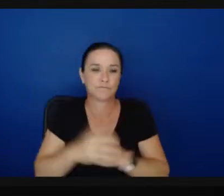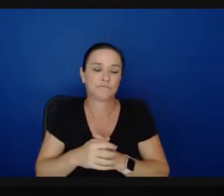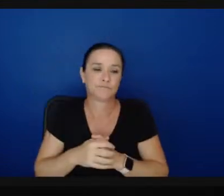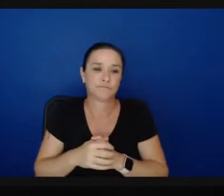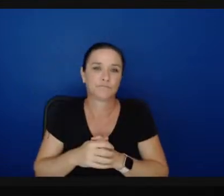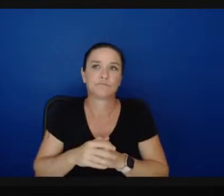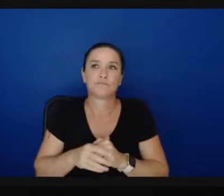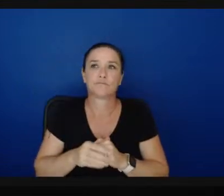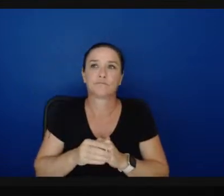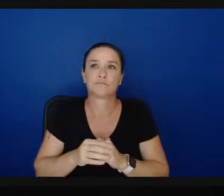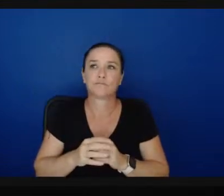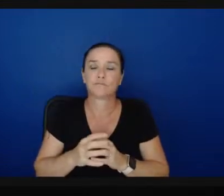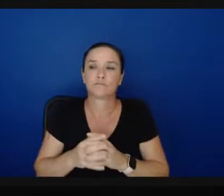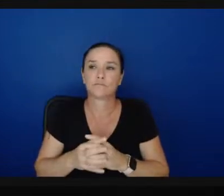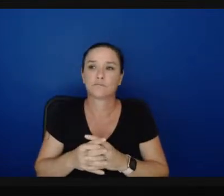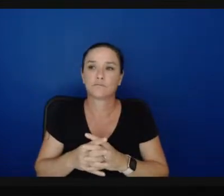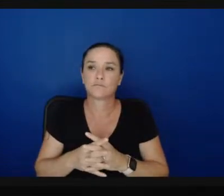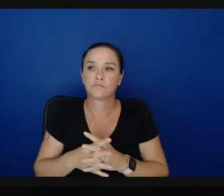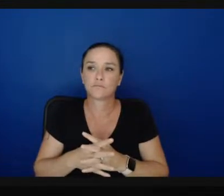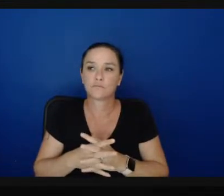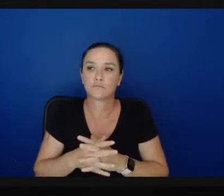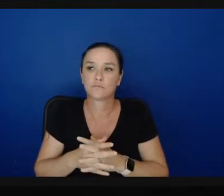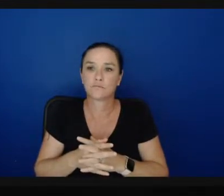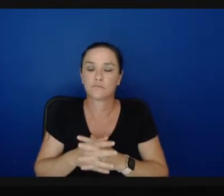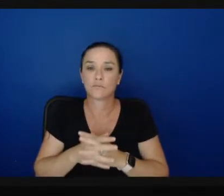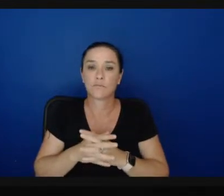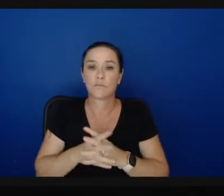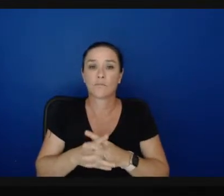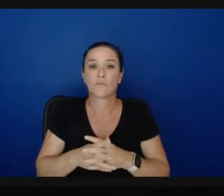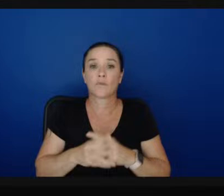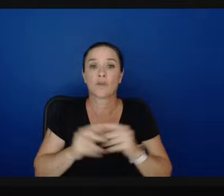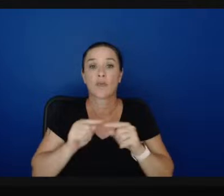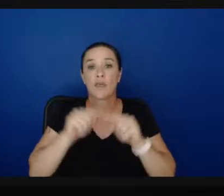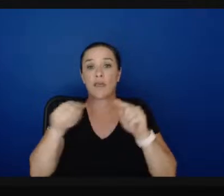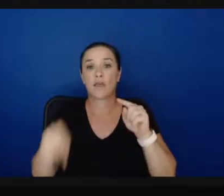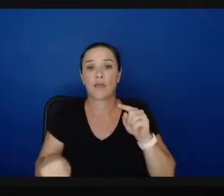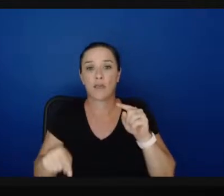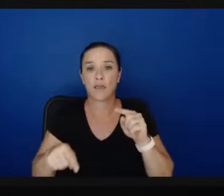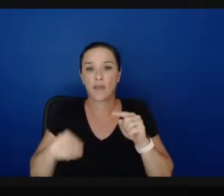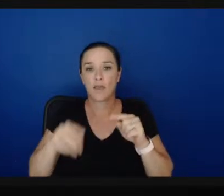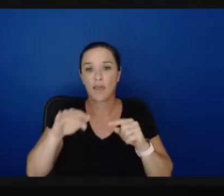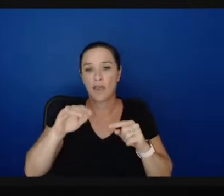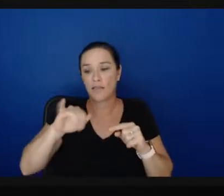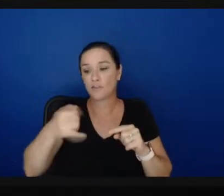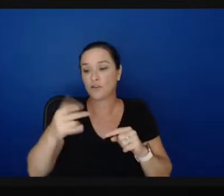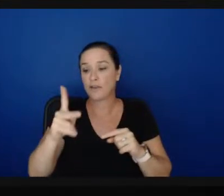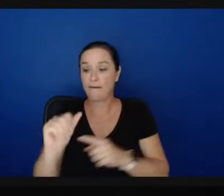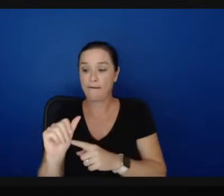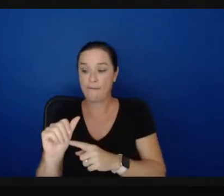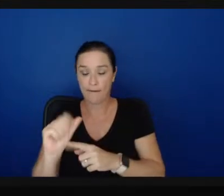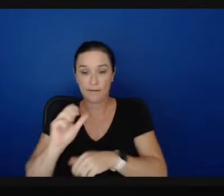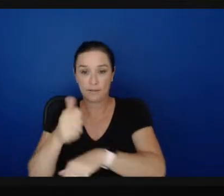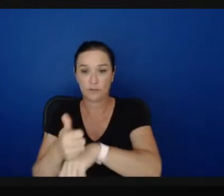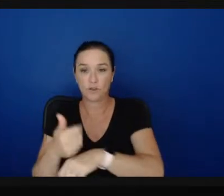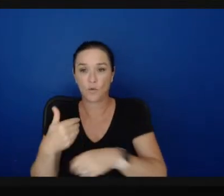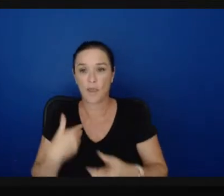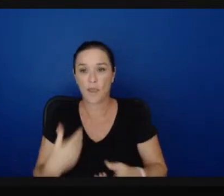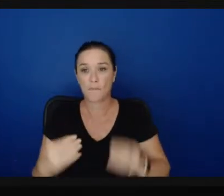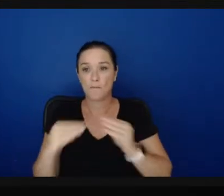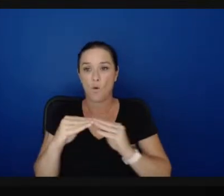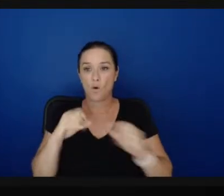Further down the rift zone at the Jonica station, we had a much larger